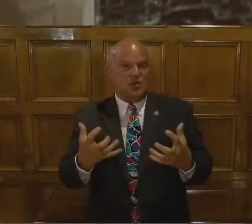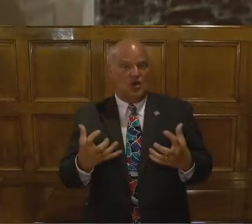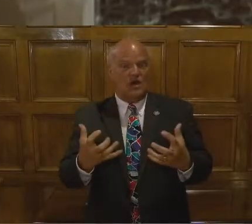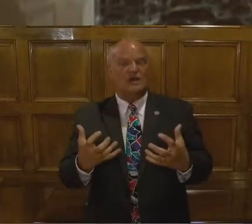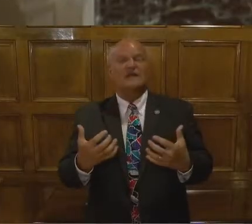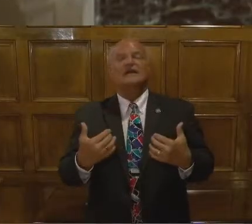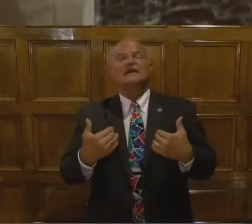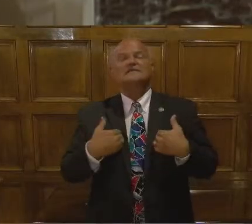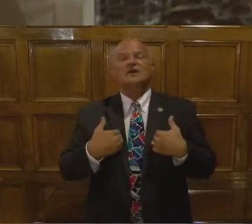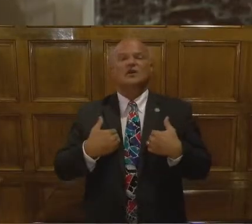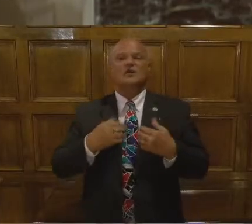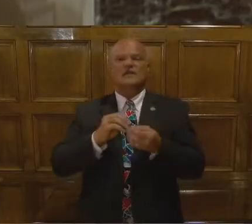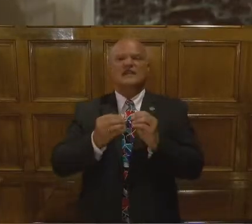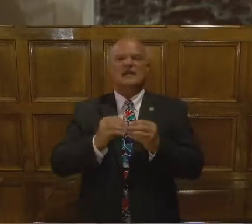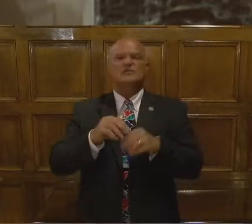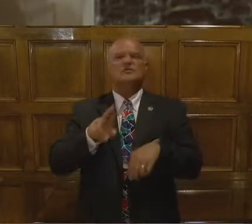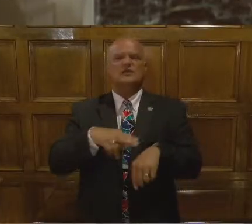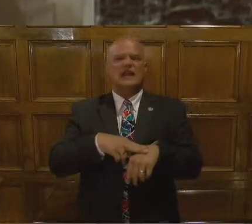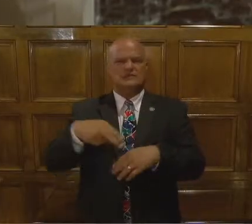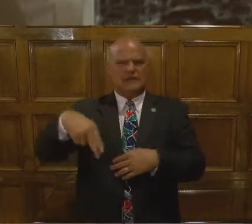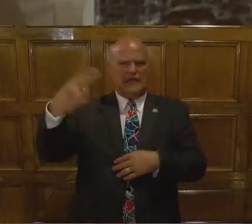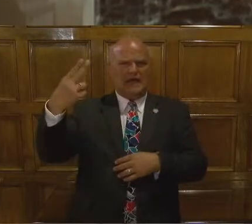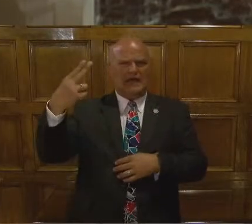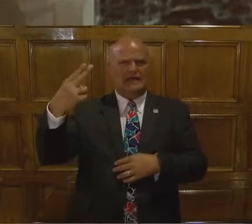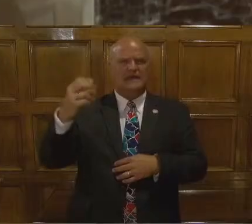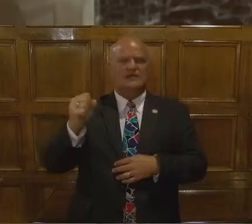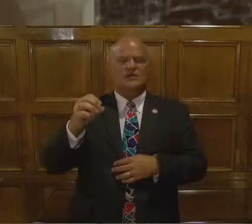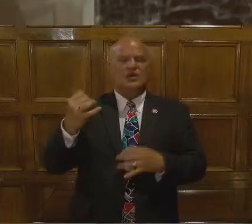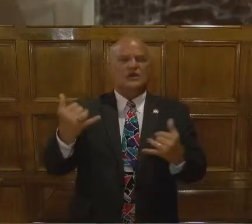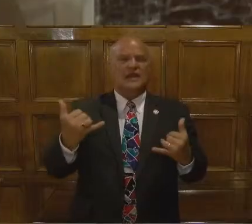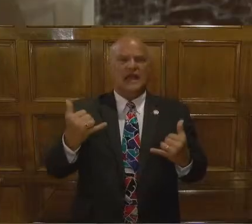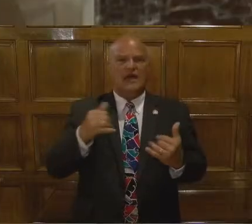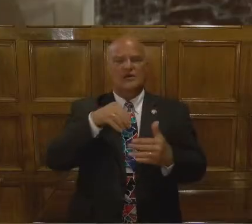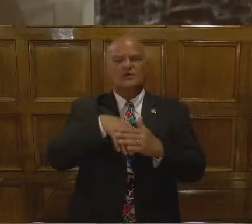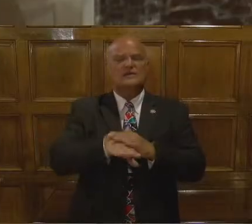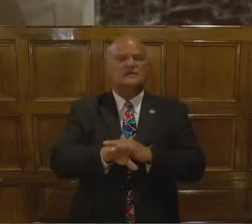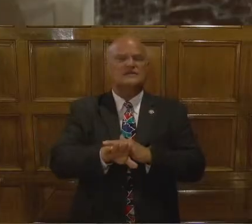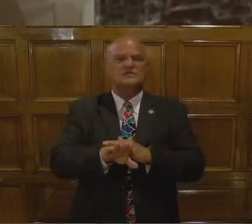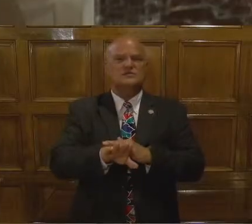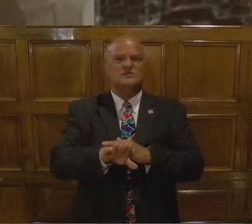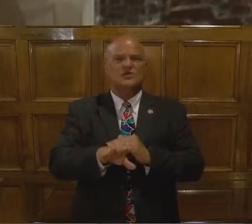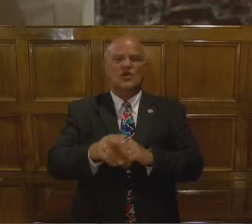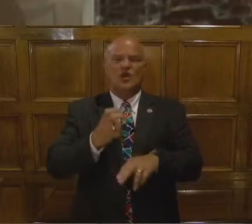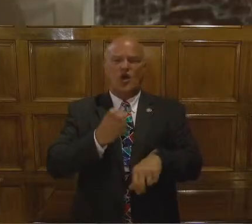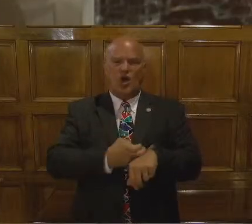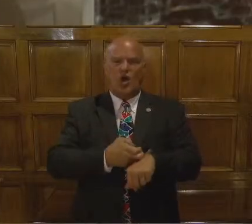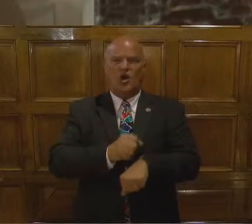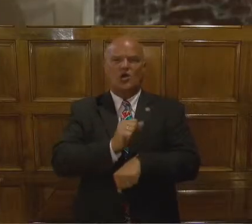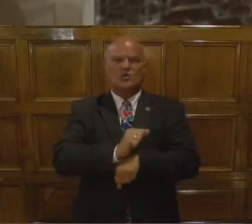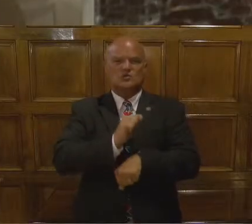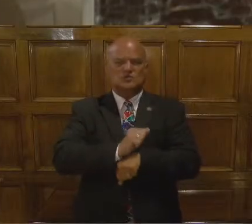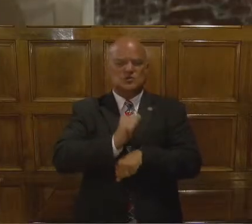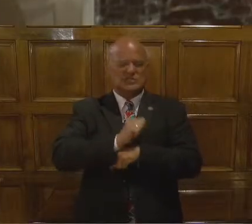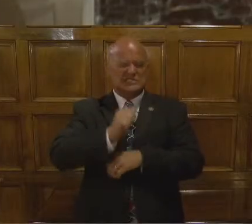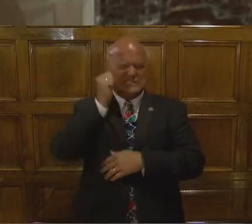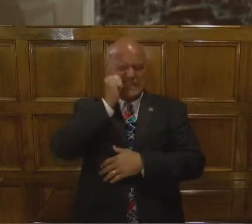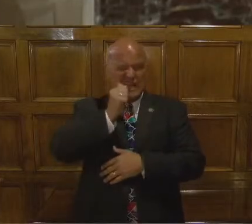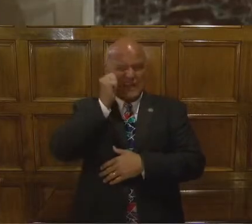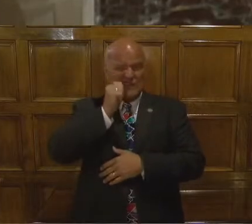to get them vaccinated, so those numbers were naturally high. And so now we're into the hard work every day.